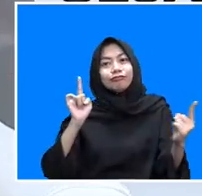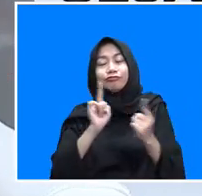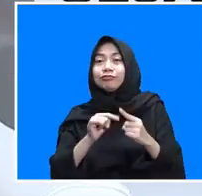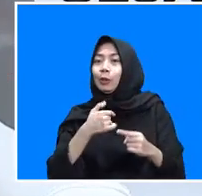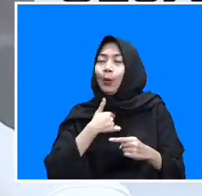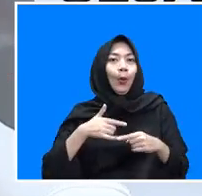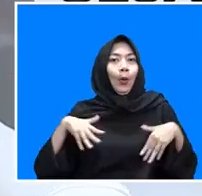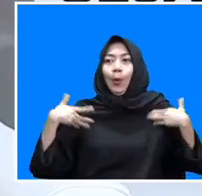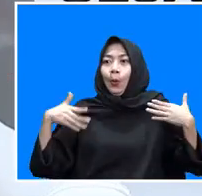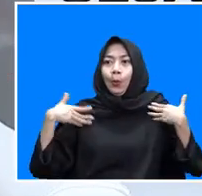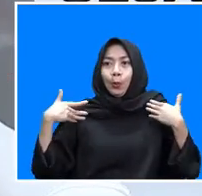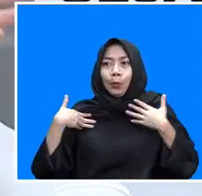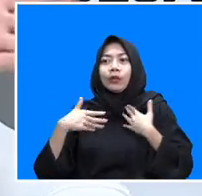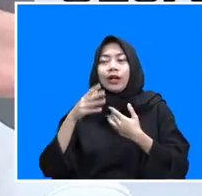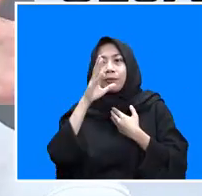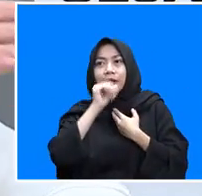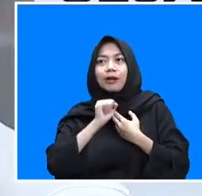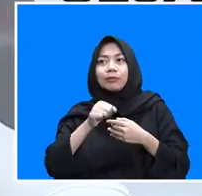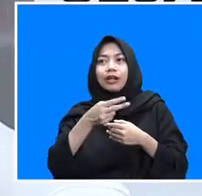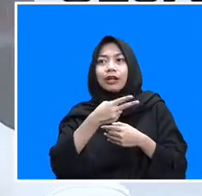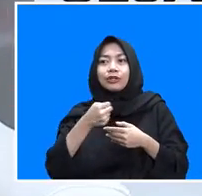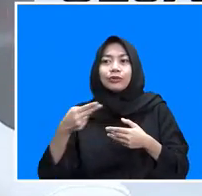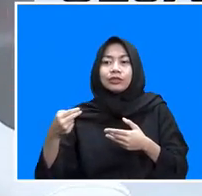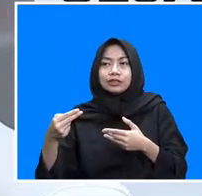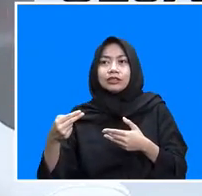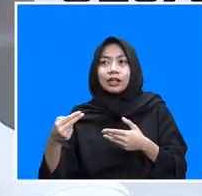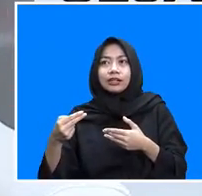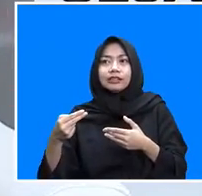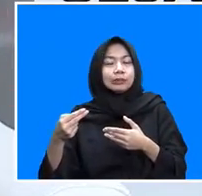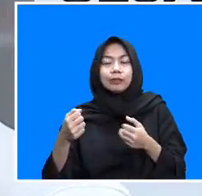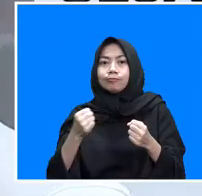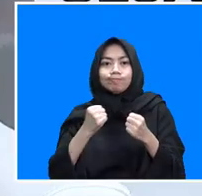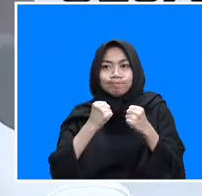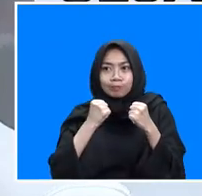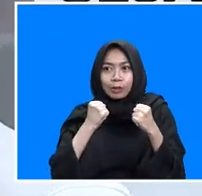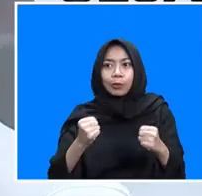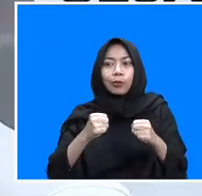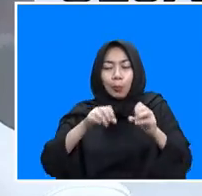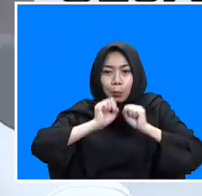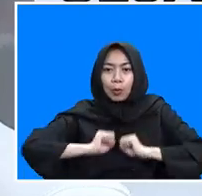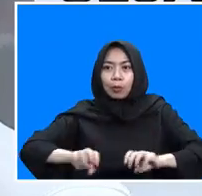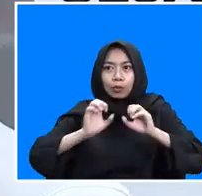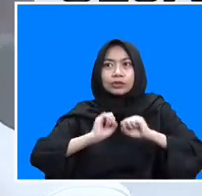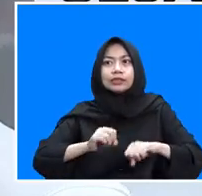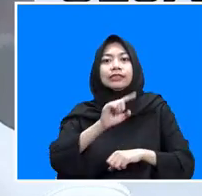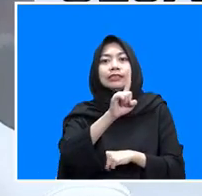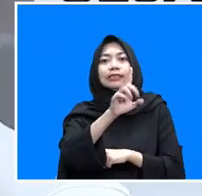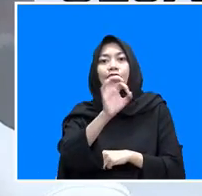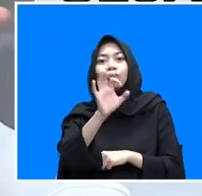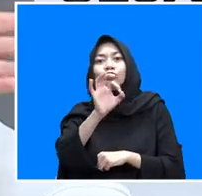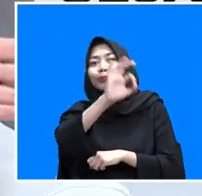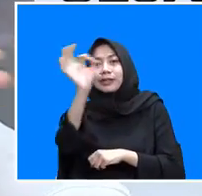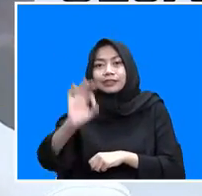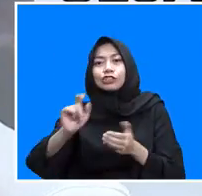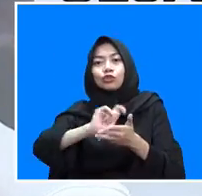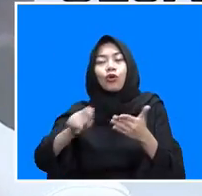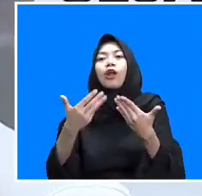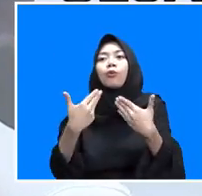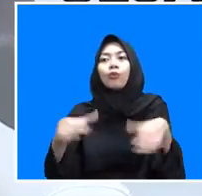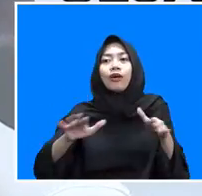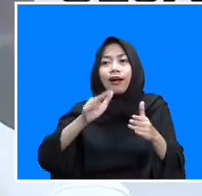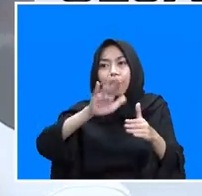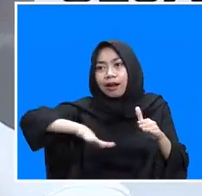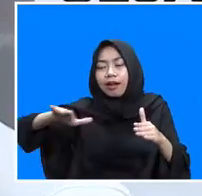know, that Indonesia is really striving very strongly mm-hmm. to promote 100% face-to-face mm-hmm. learning, and that this is going